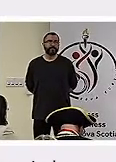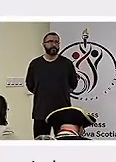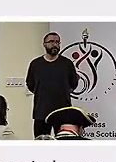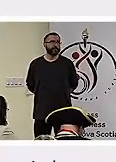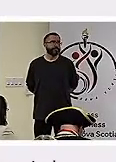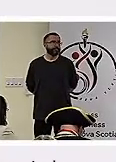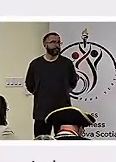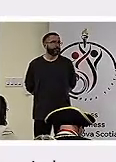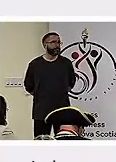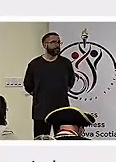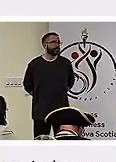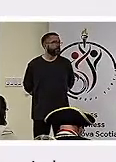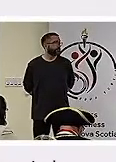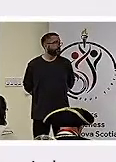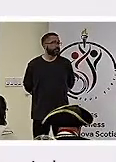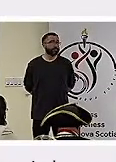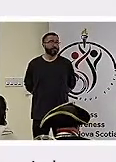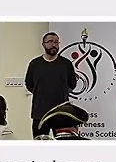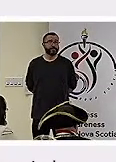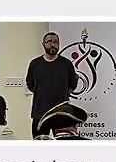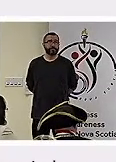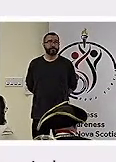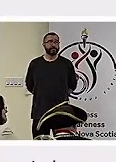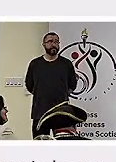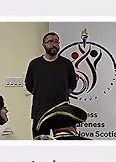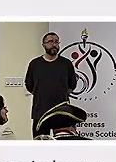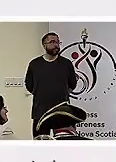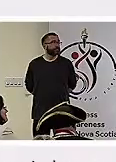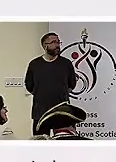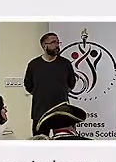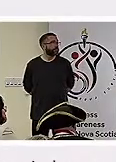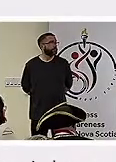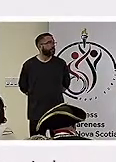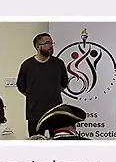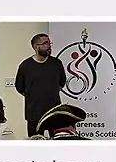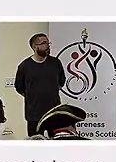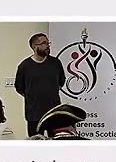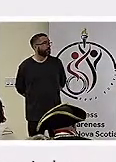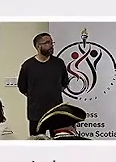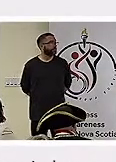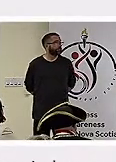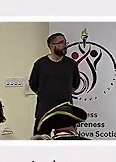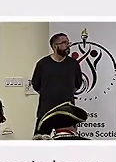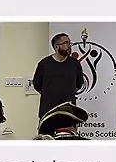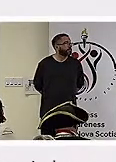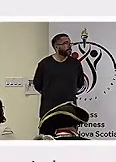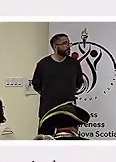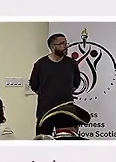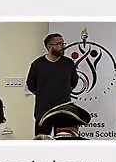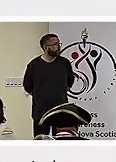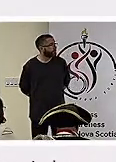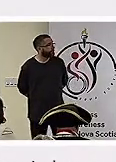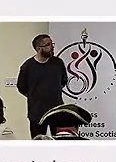At the end, can I get a picture? Yes, yes. Thank you so much.